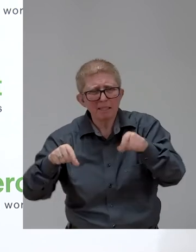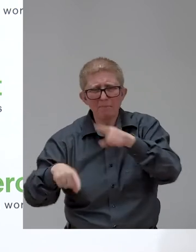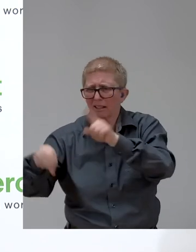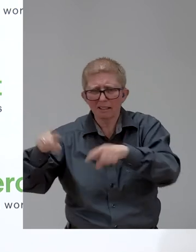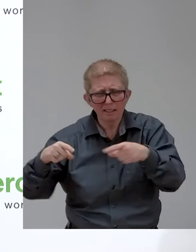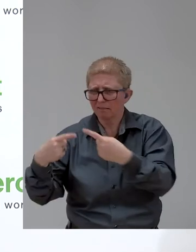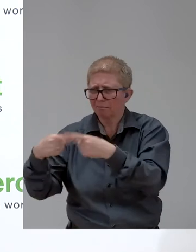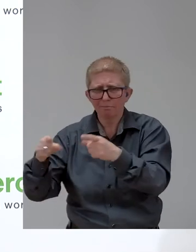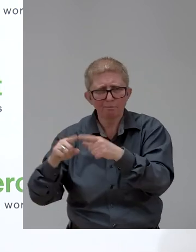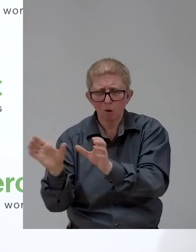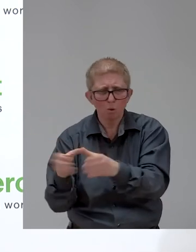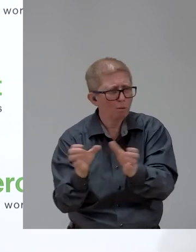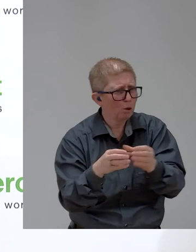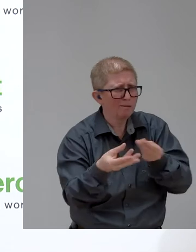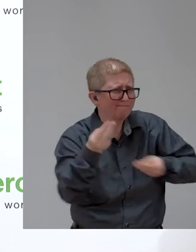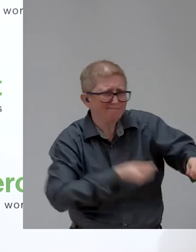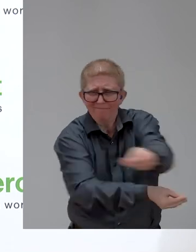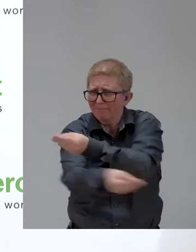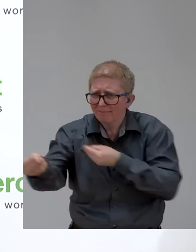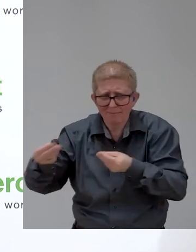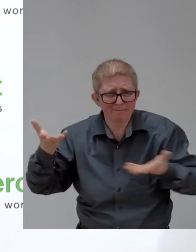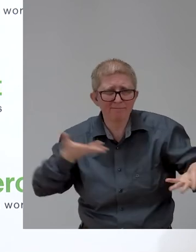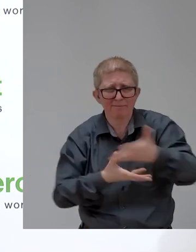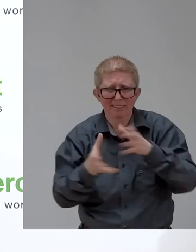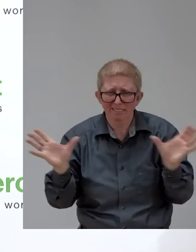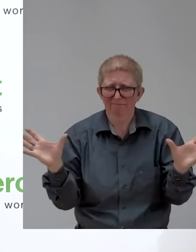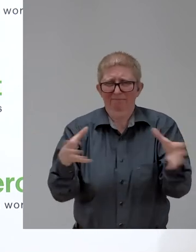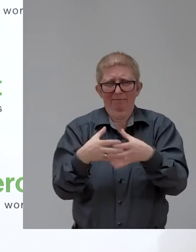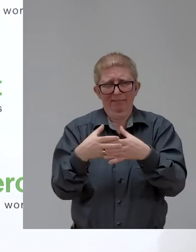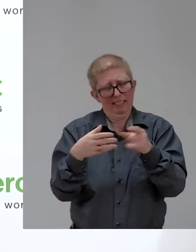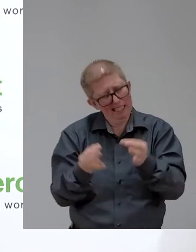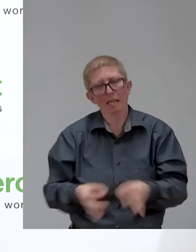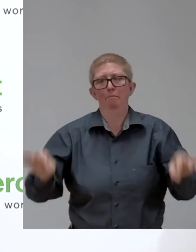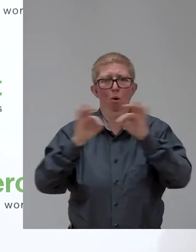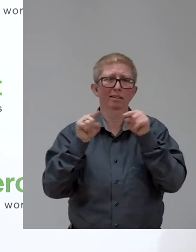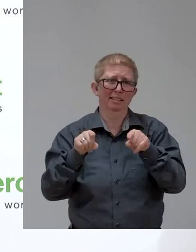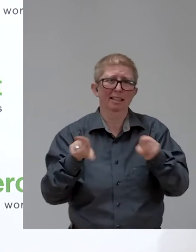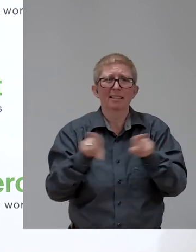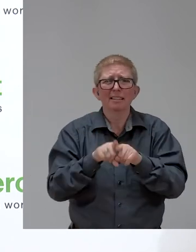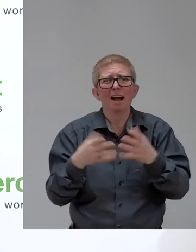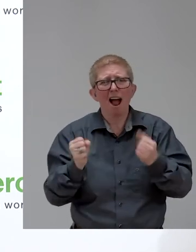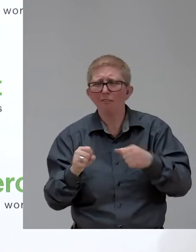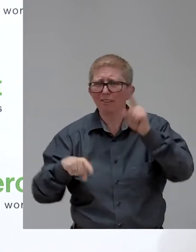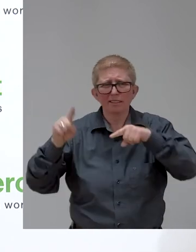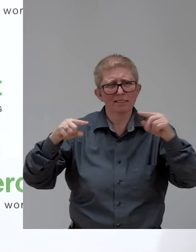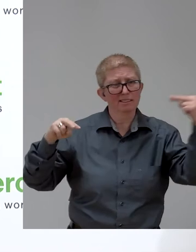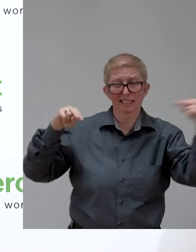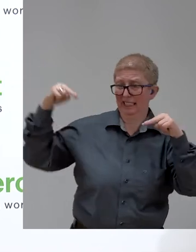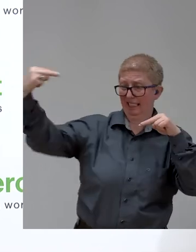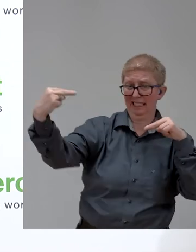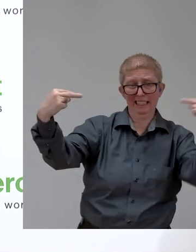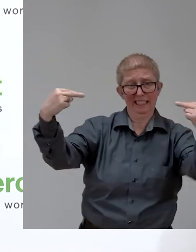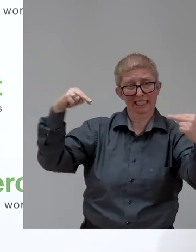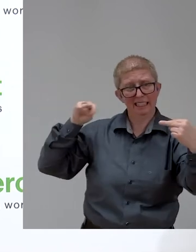And it often combines various approaches. Replicating an innovation is one